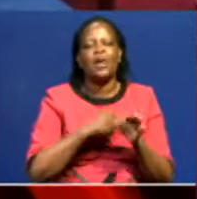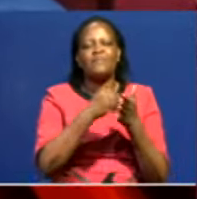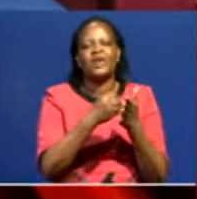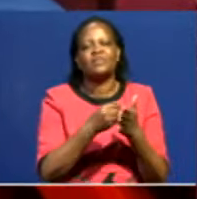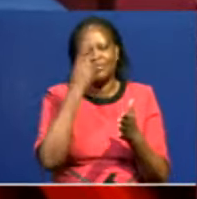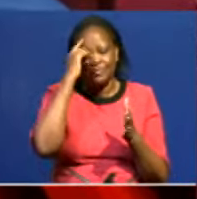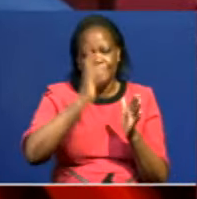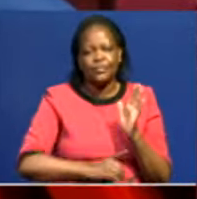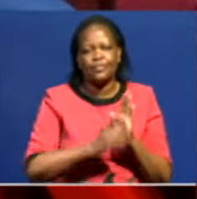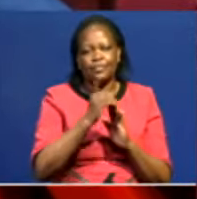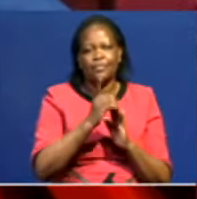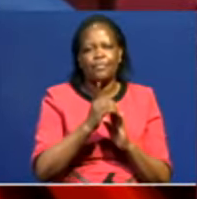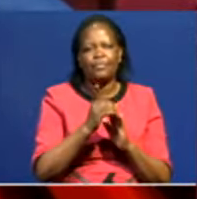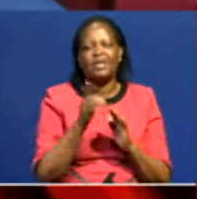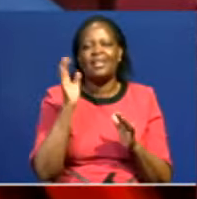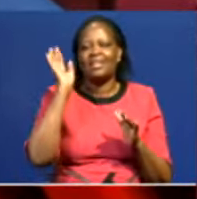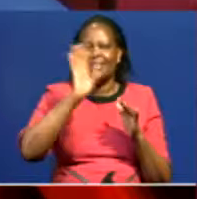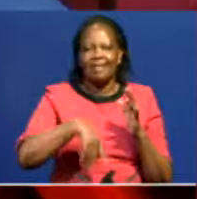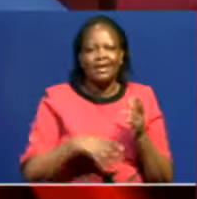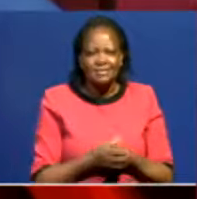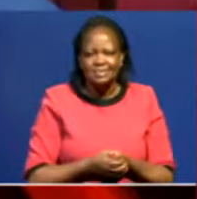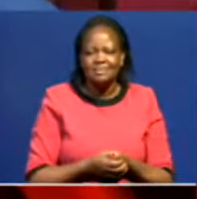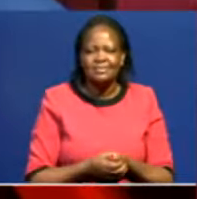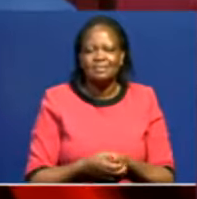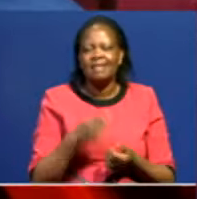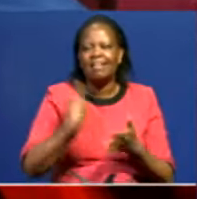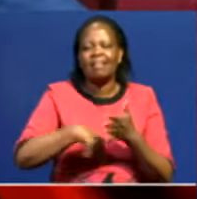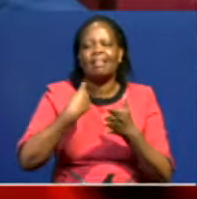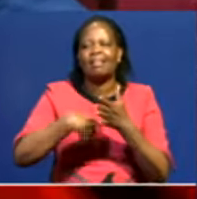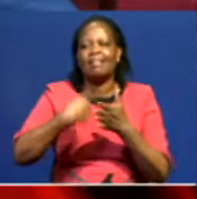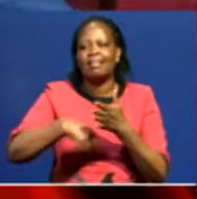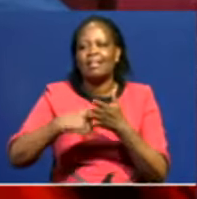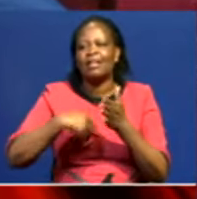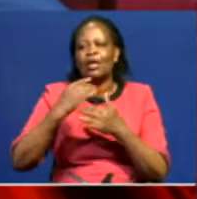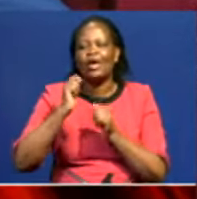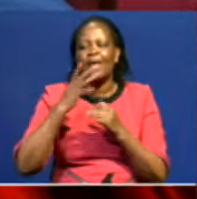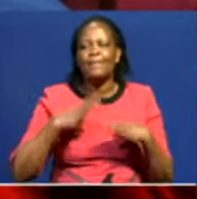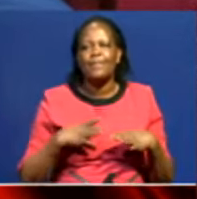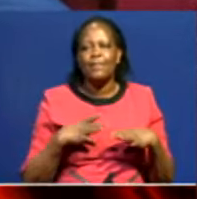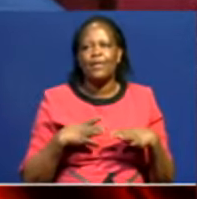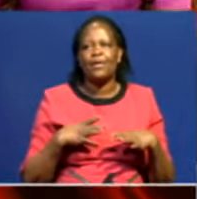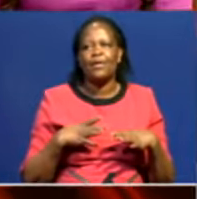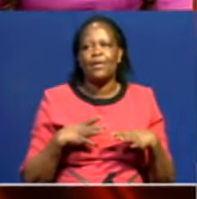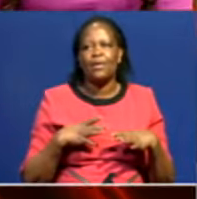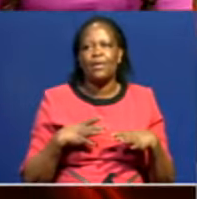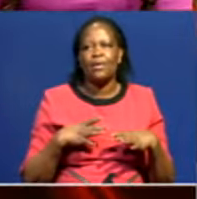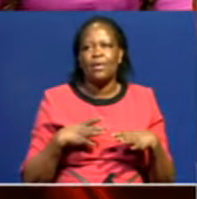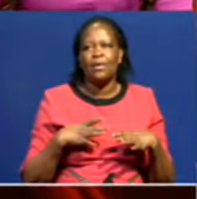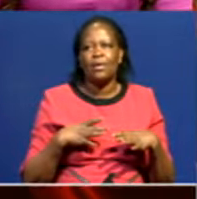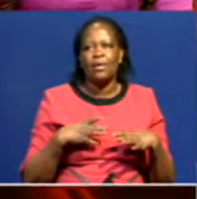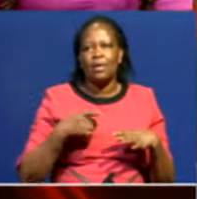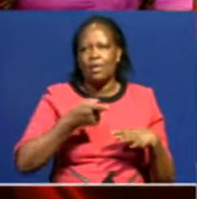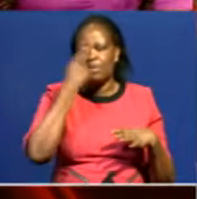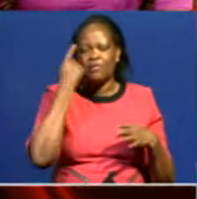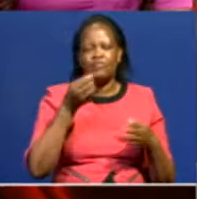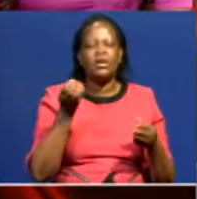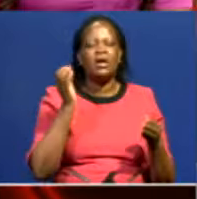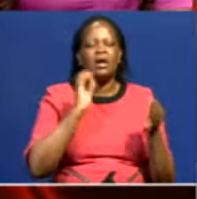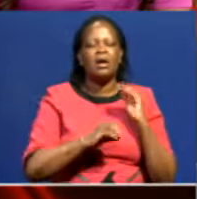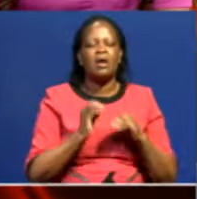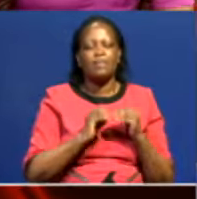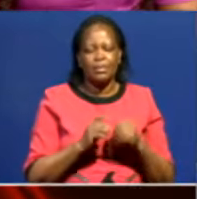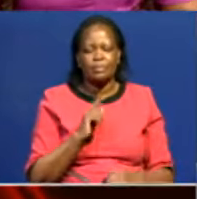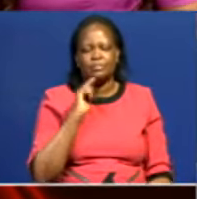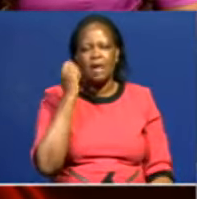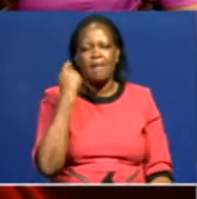for development. So instead of penalizing all Kenyans, in the spirit of our motto, Harambee. Well, those